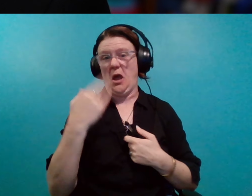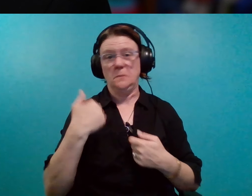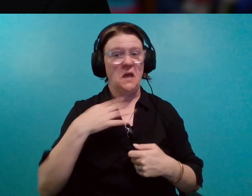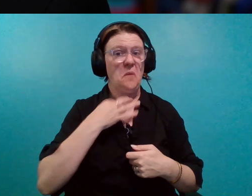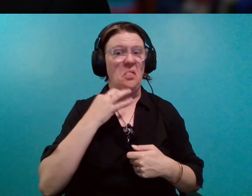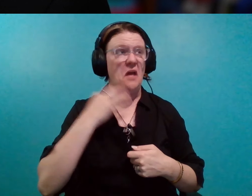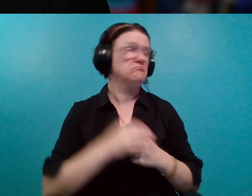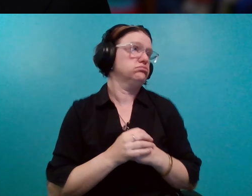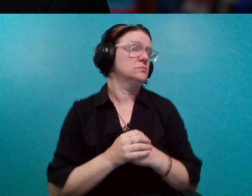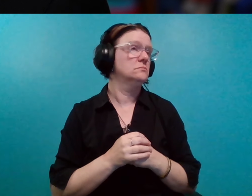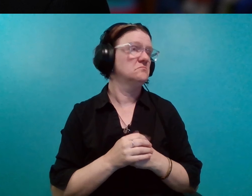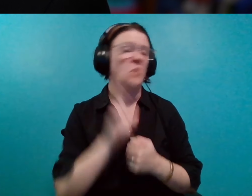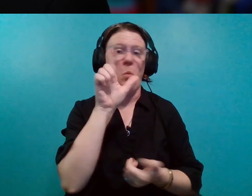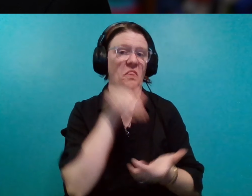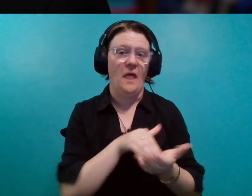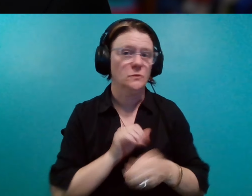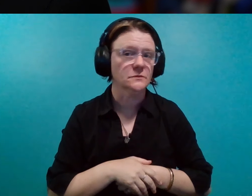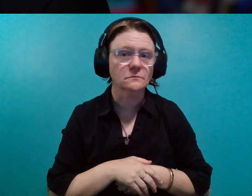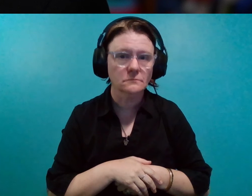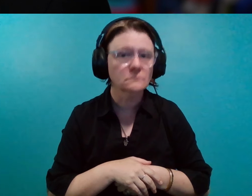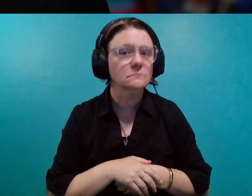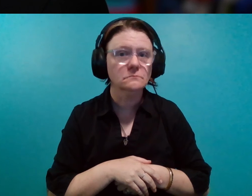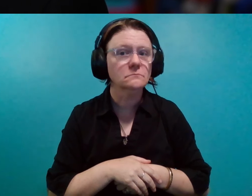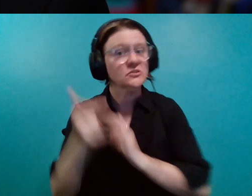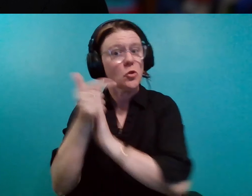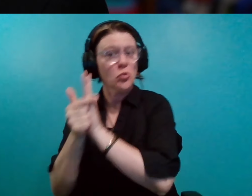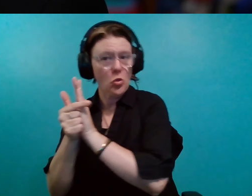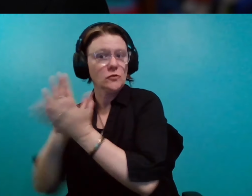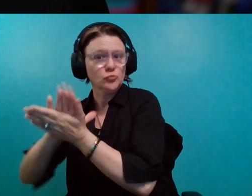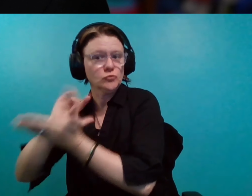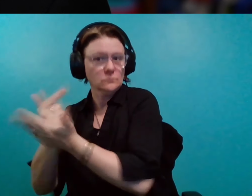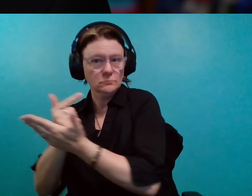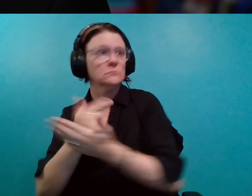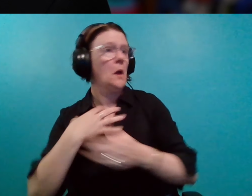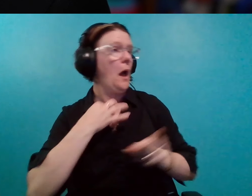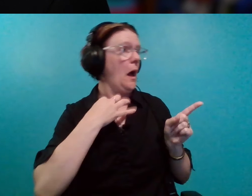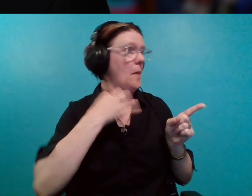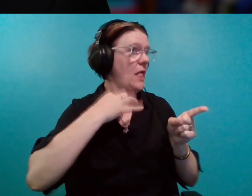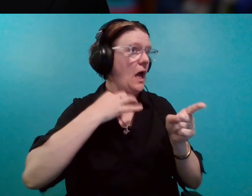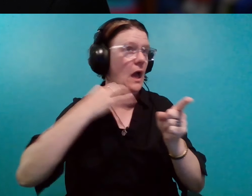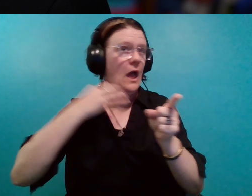1,000 jobs after I graduated law school, and